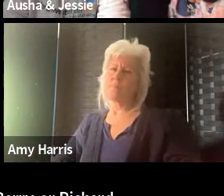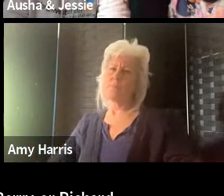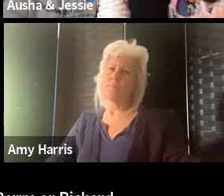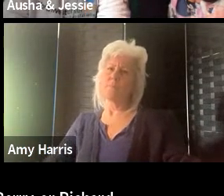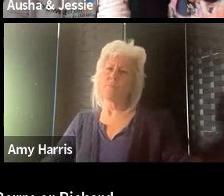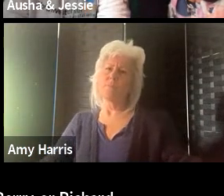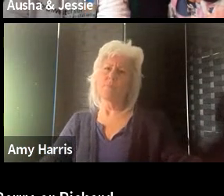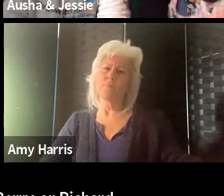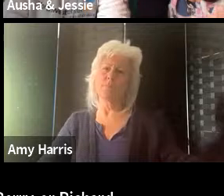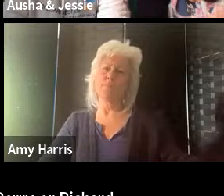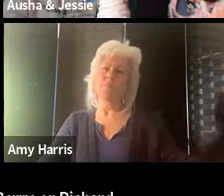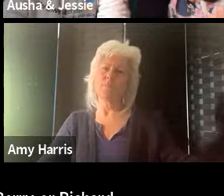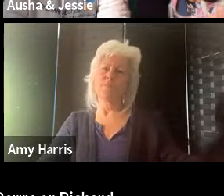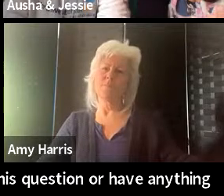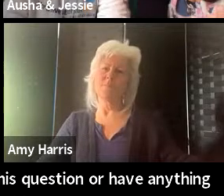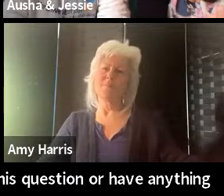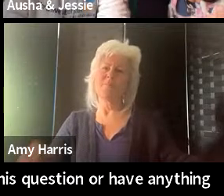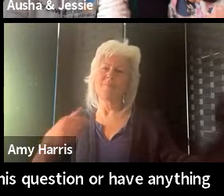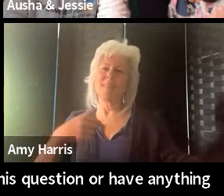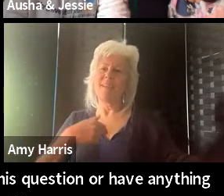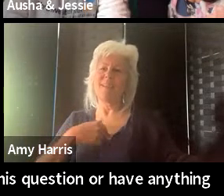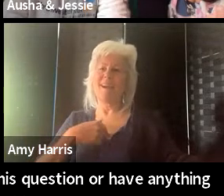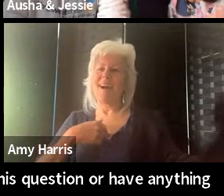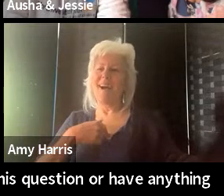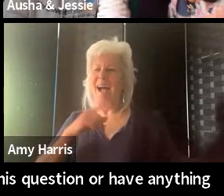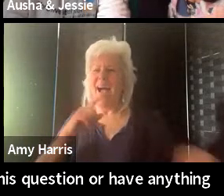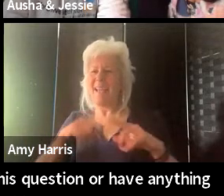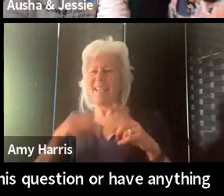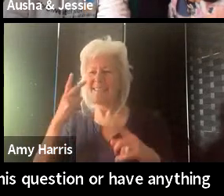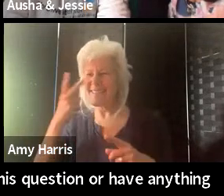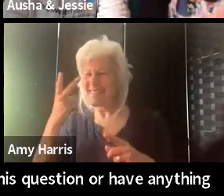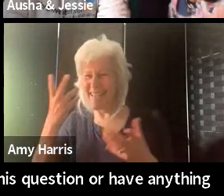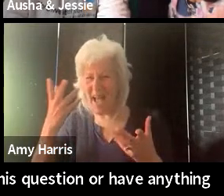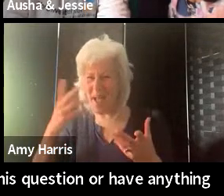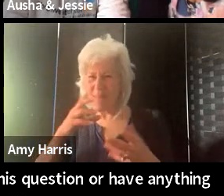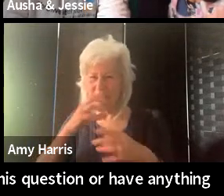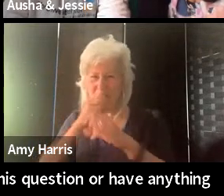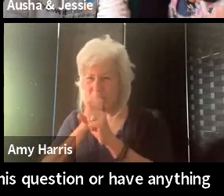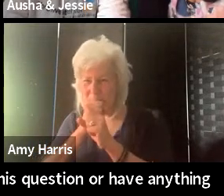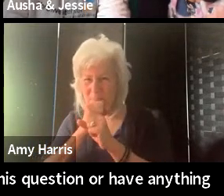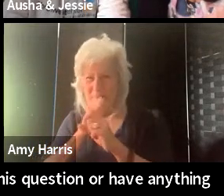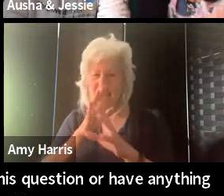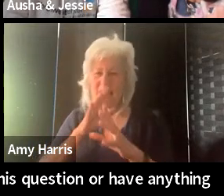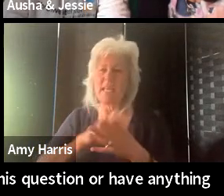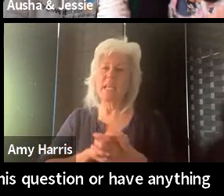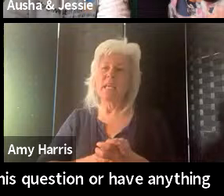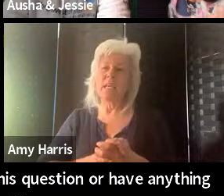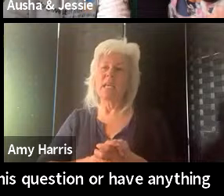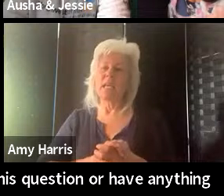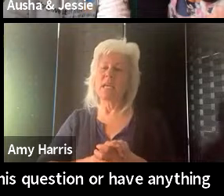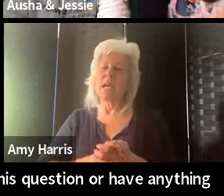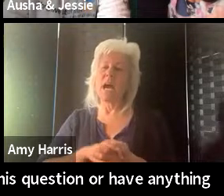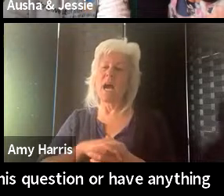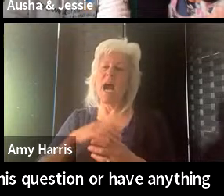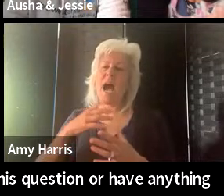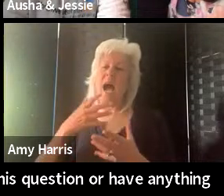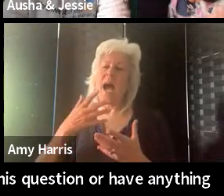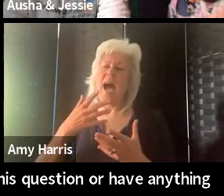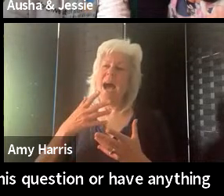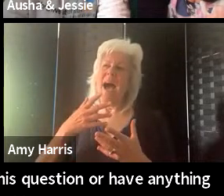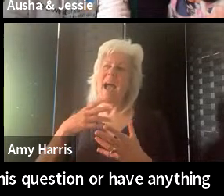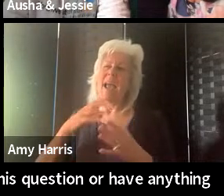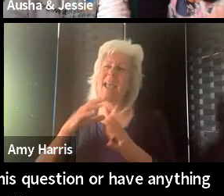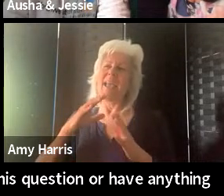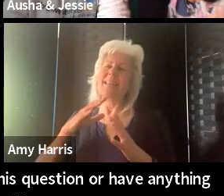Well, I've unmuted, so I guess I'll start. I can't see if Richard is on my screen or not, but I hesitated to answer this